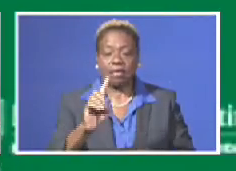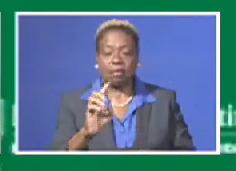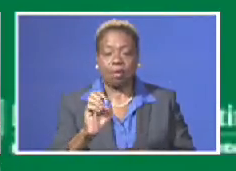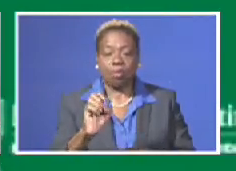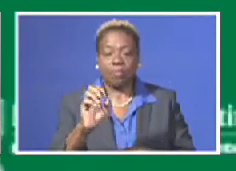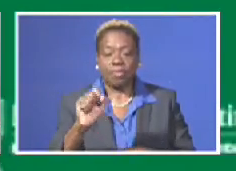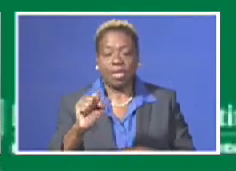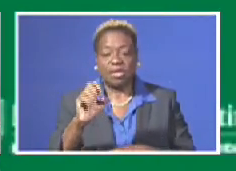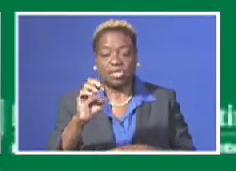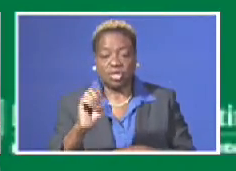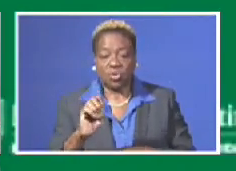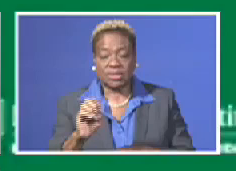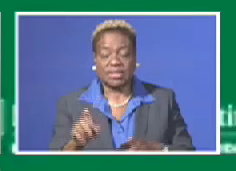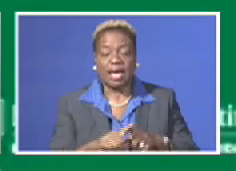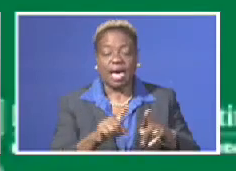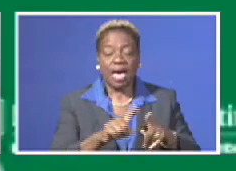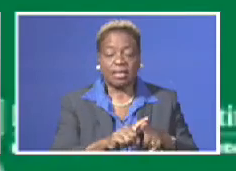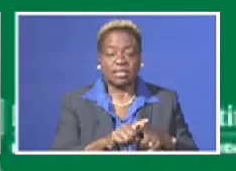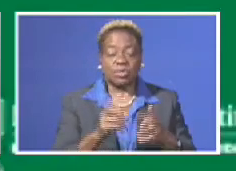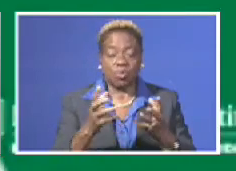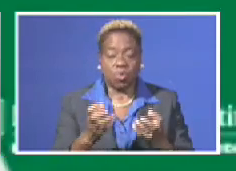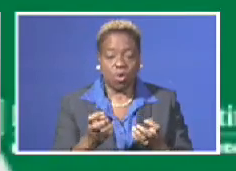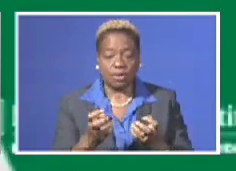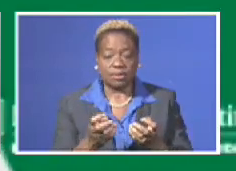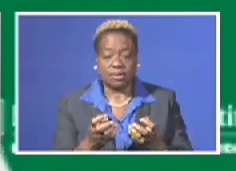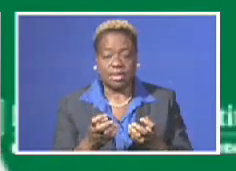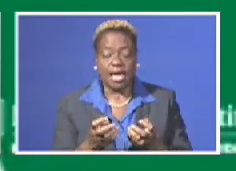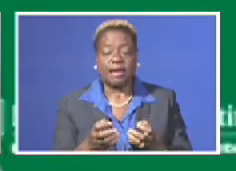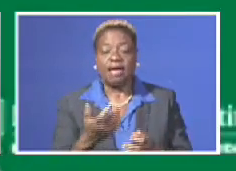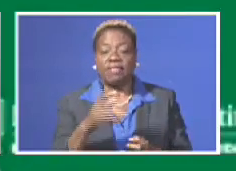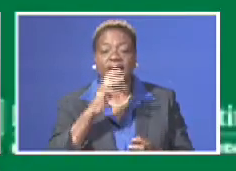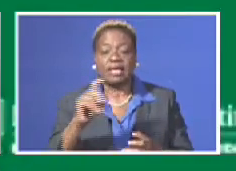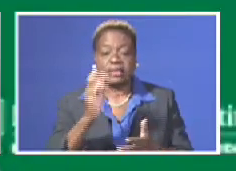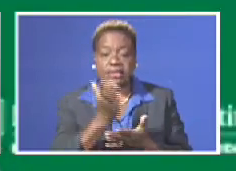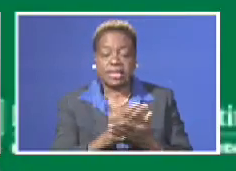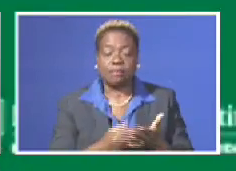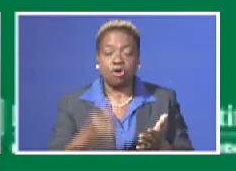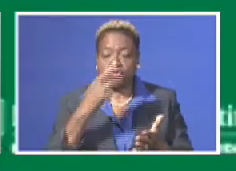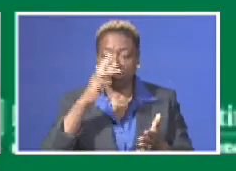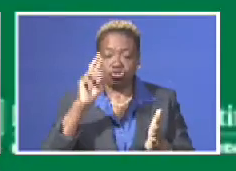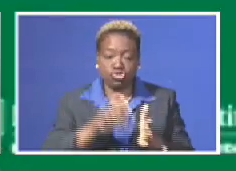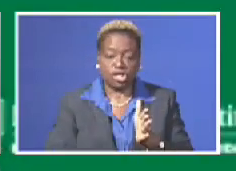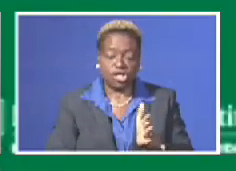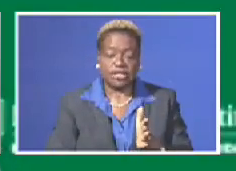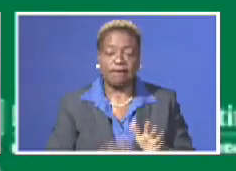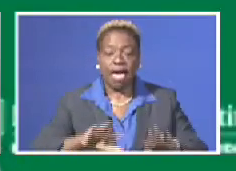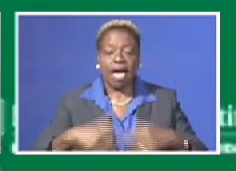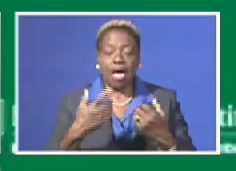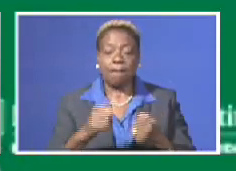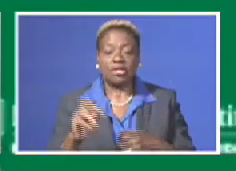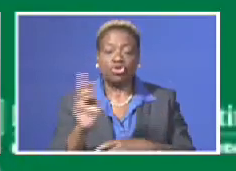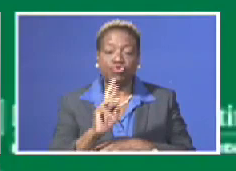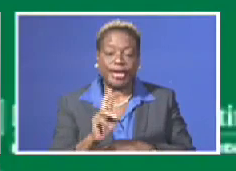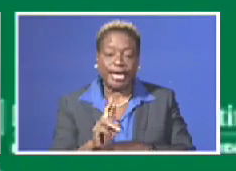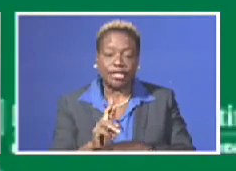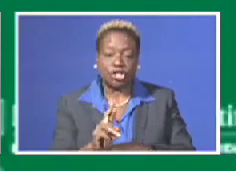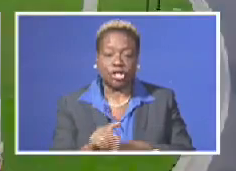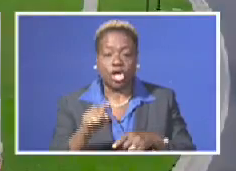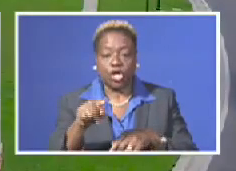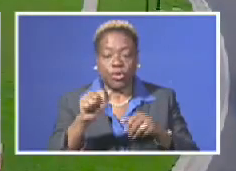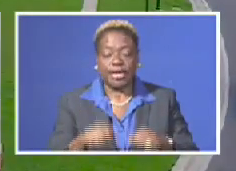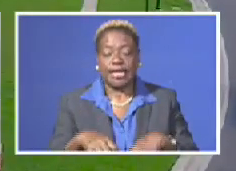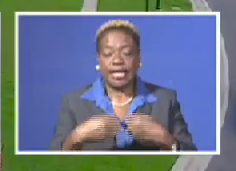the stomach and the intestines are nearby, and there are some restrictions in terms of how much radiation dose can be safely given to the